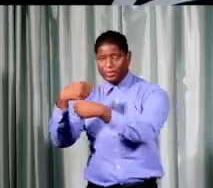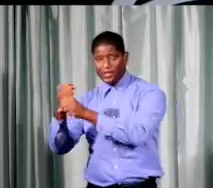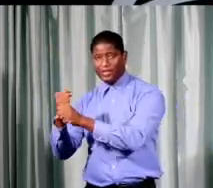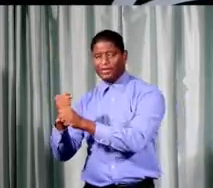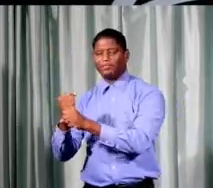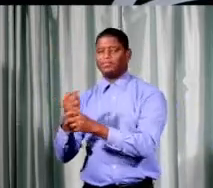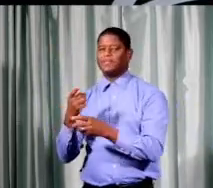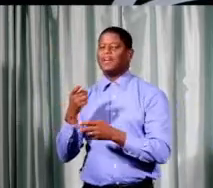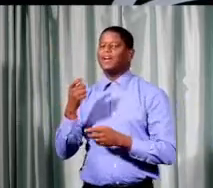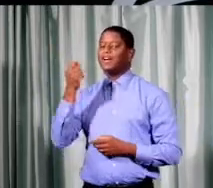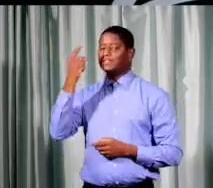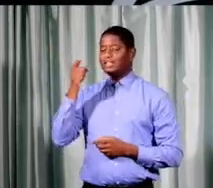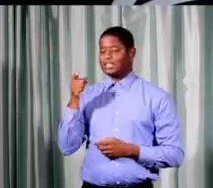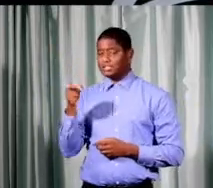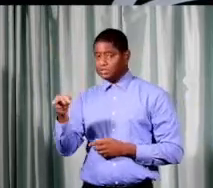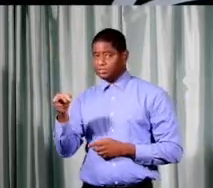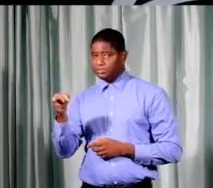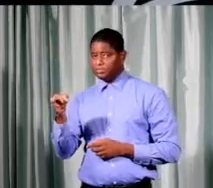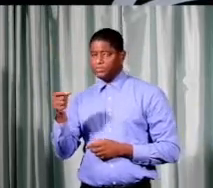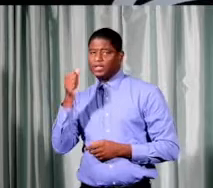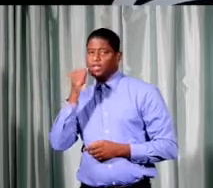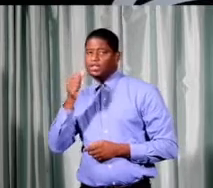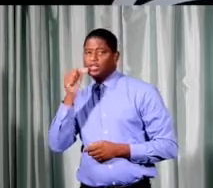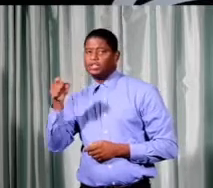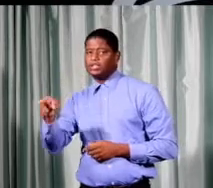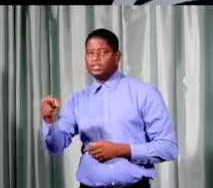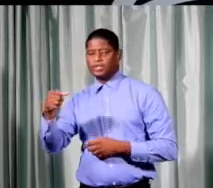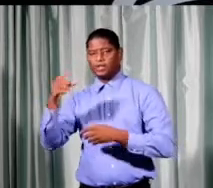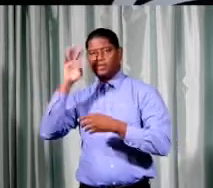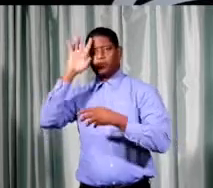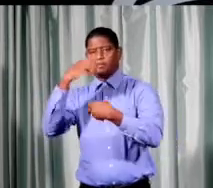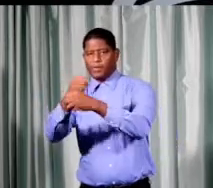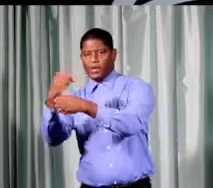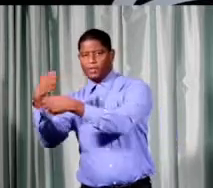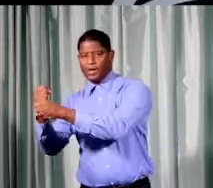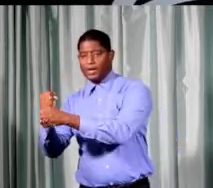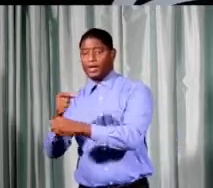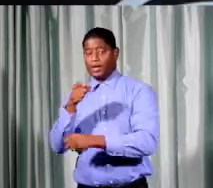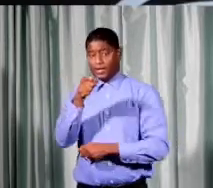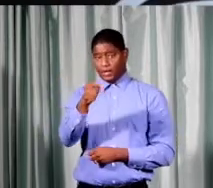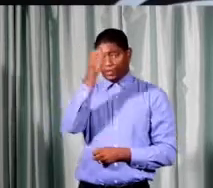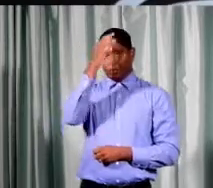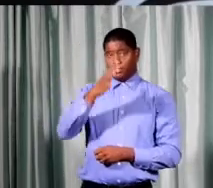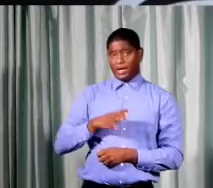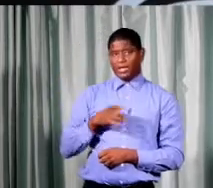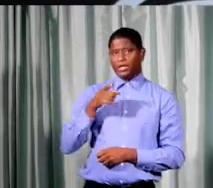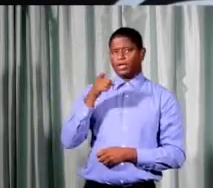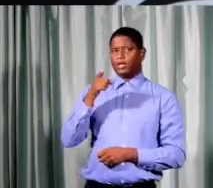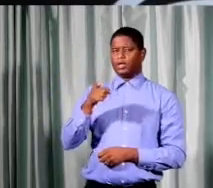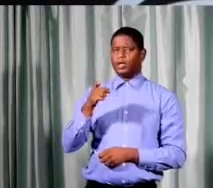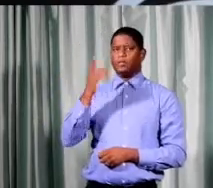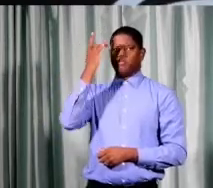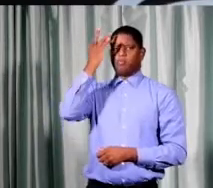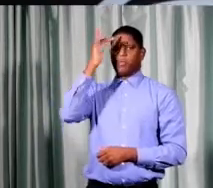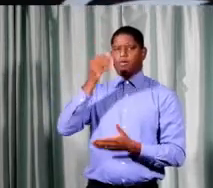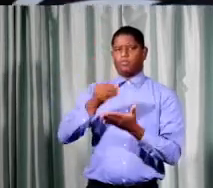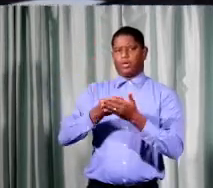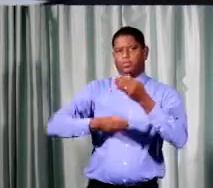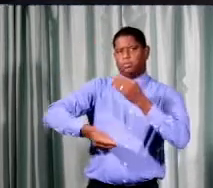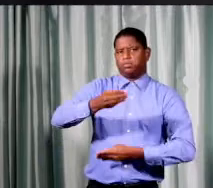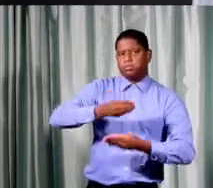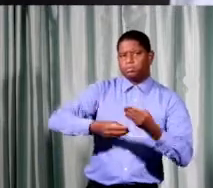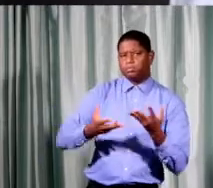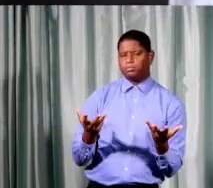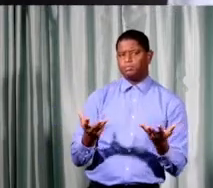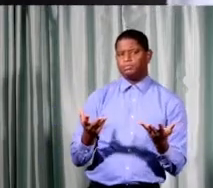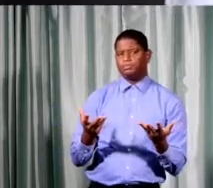He's the commercial, the financial person. The two have to work together. What is finance? Finance